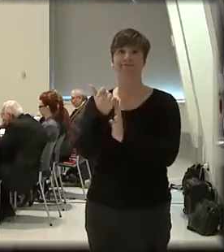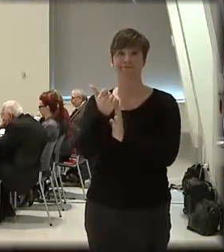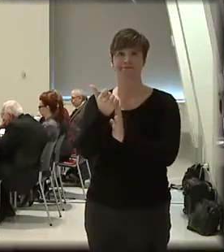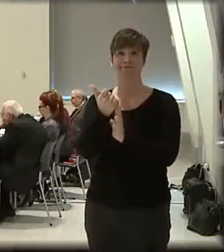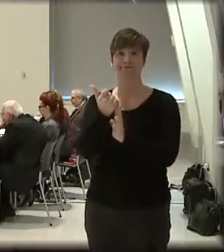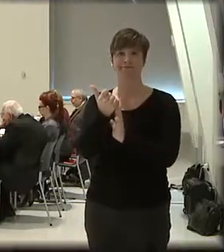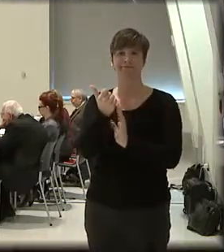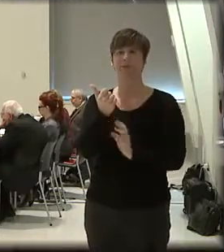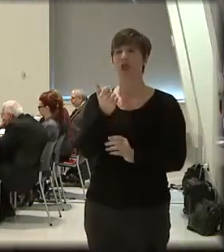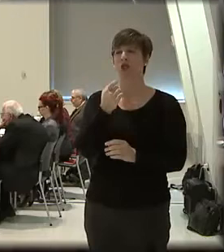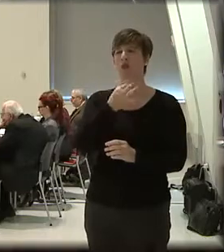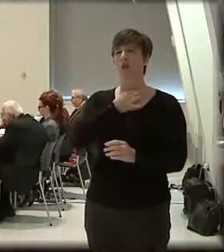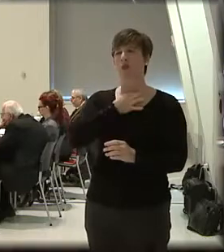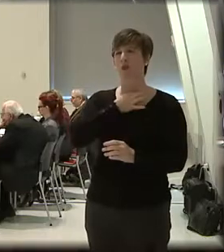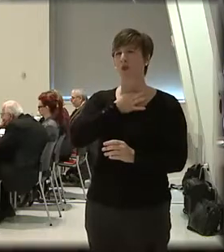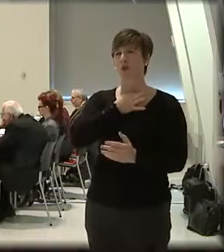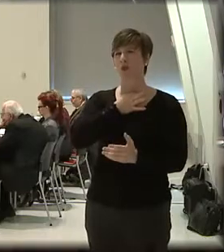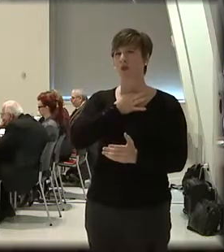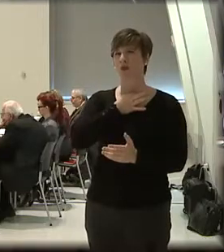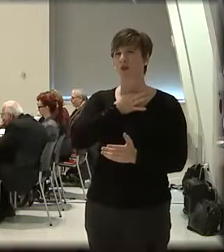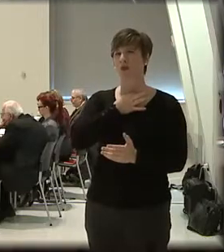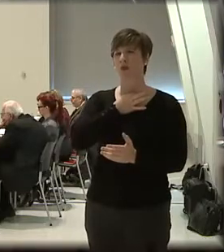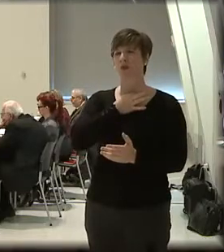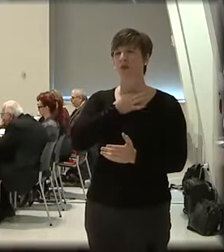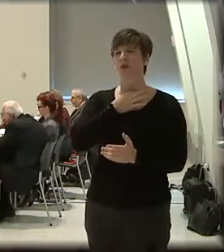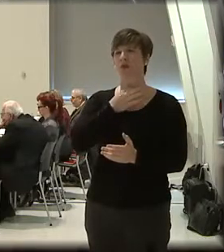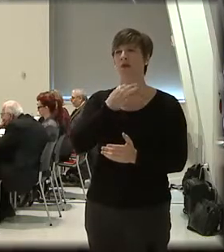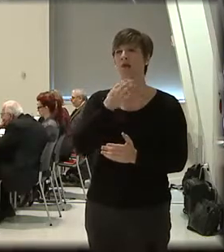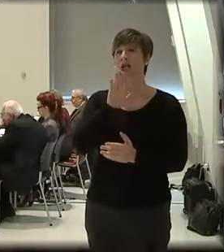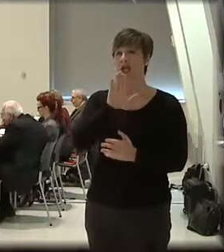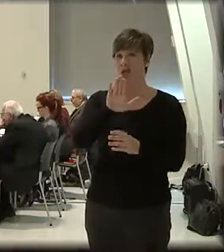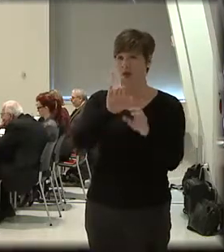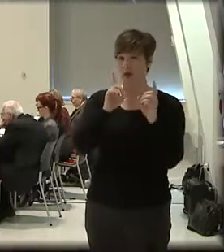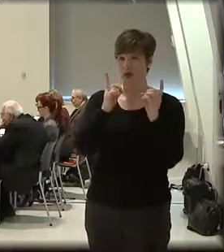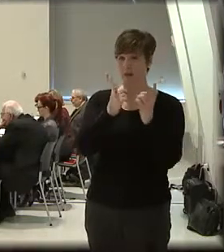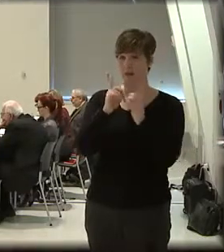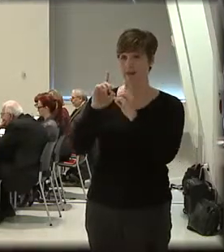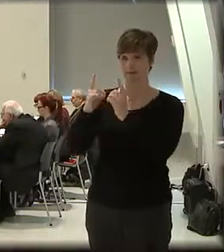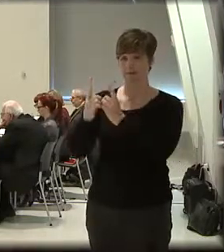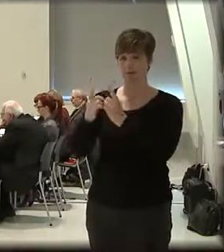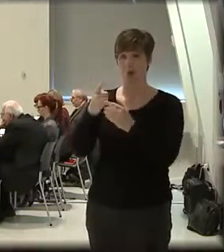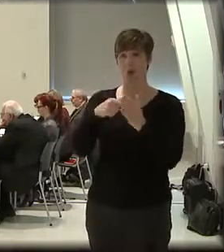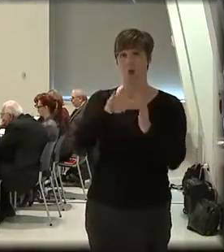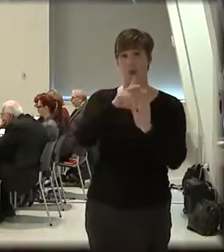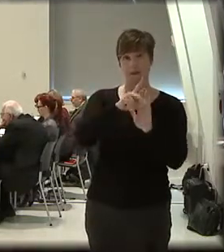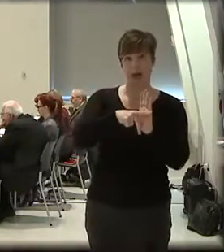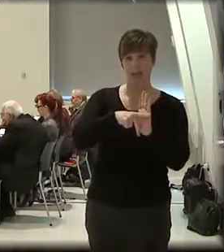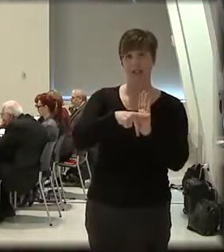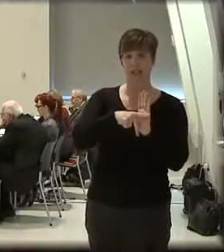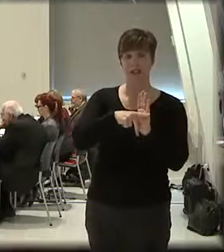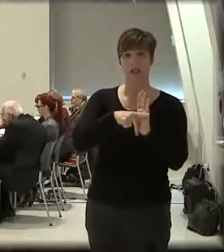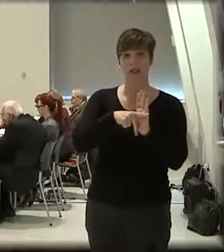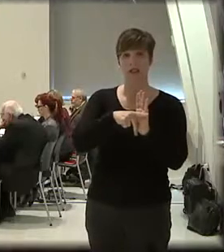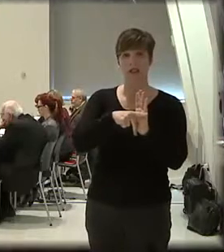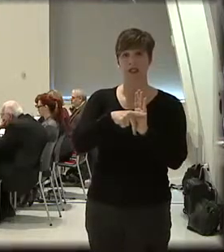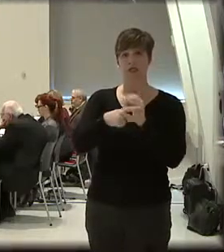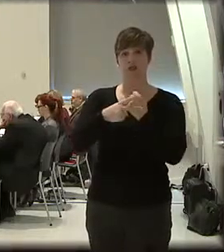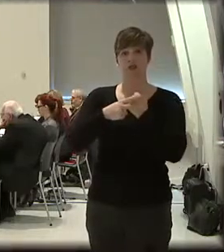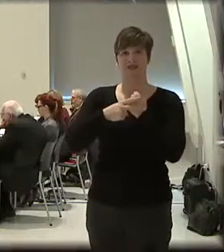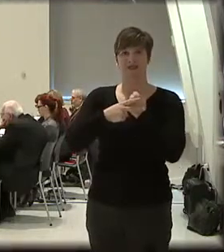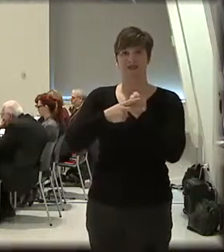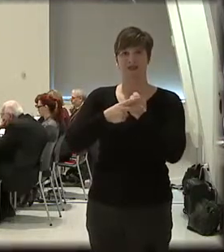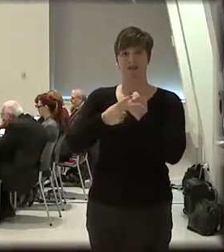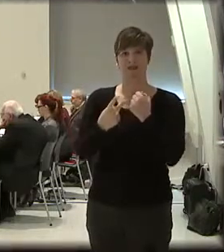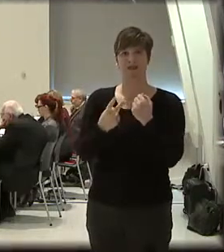so I'm curious to know in your departments what your policy is with regard to retention, because I